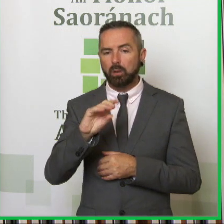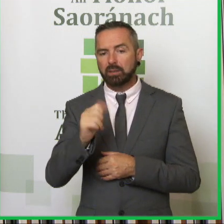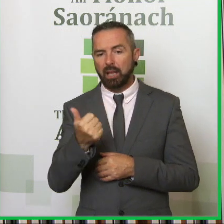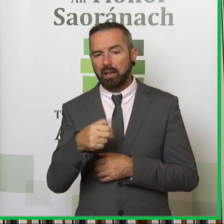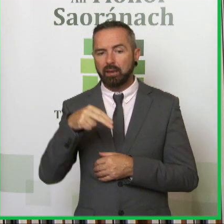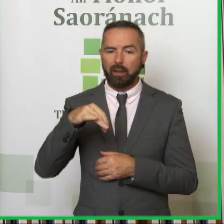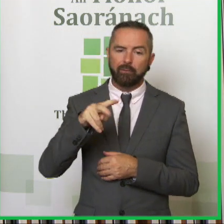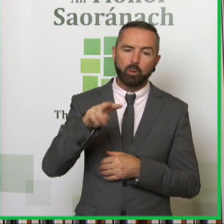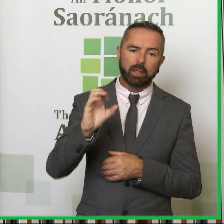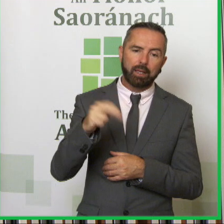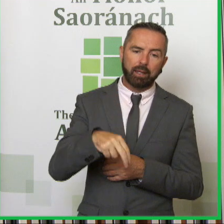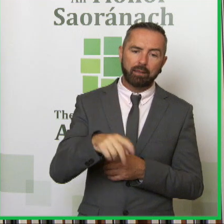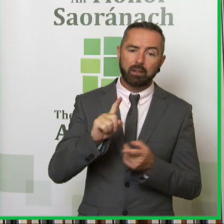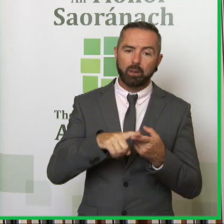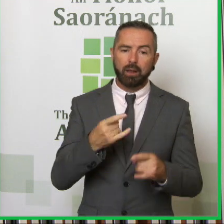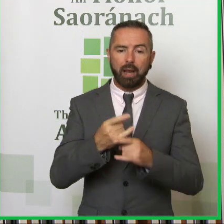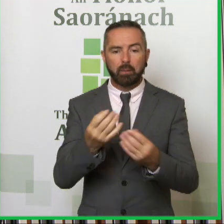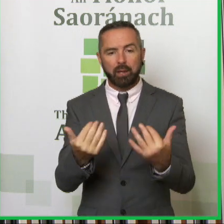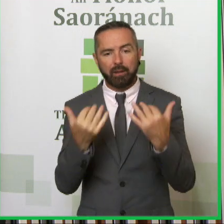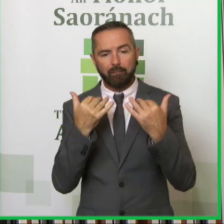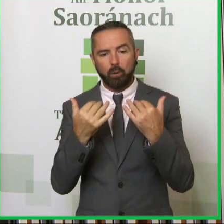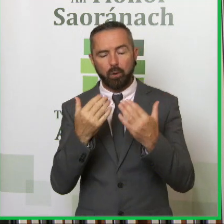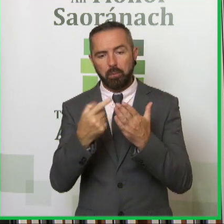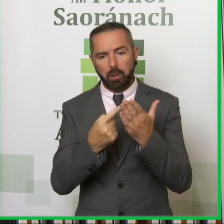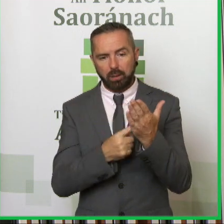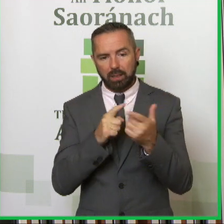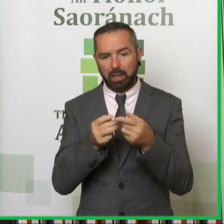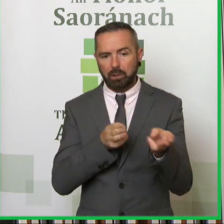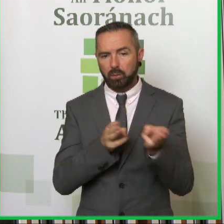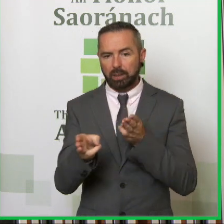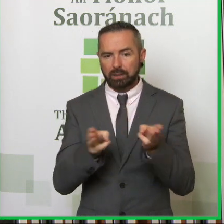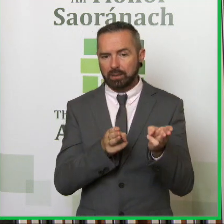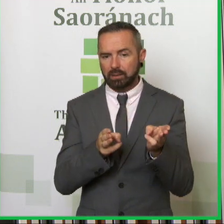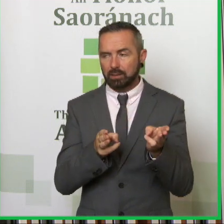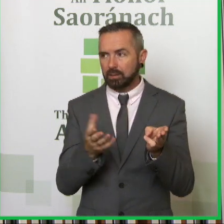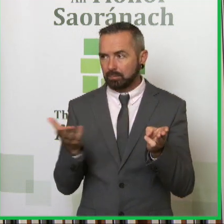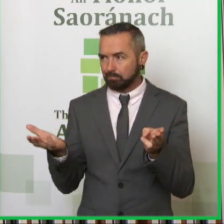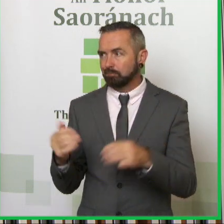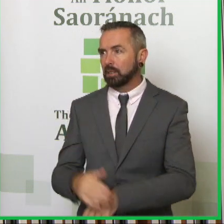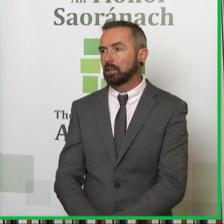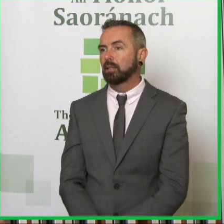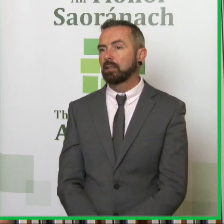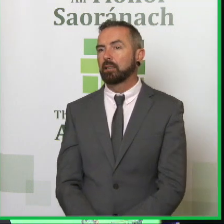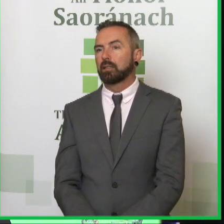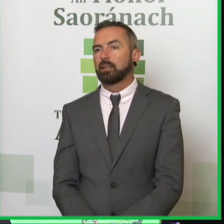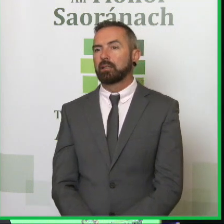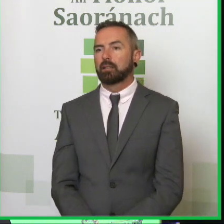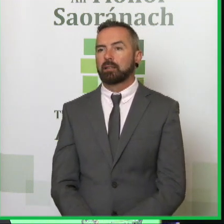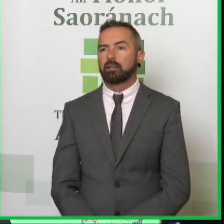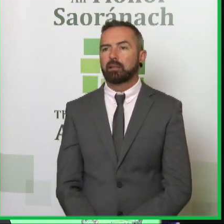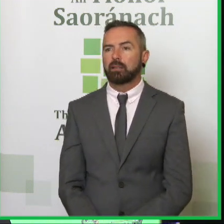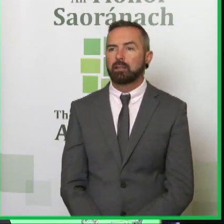ibogaine, to inform policy and practice. Do you have that written out there? No, just to help us. Yeah.